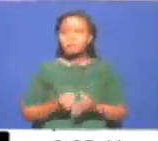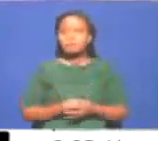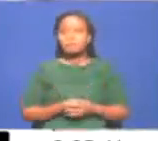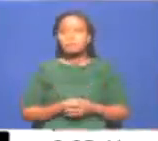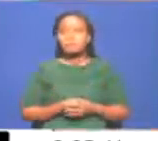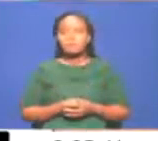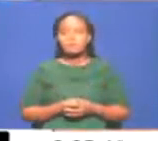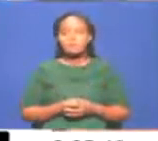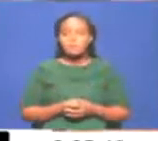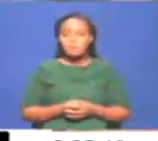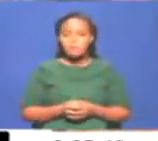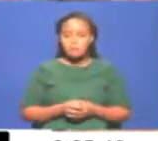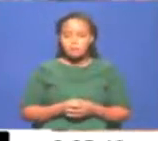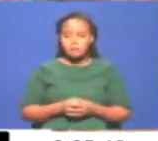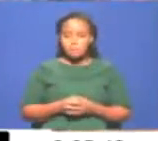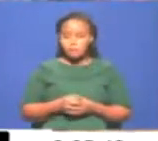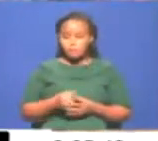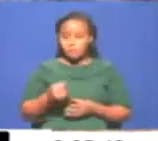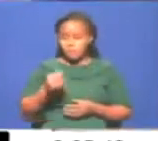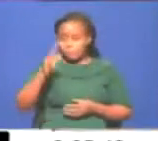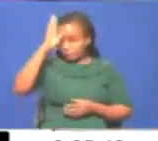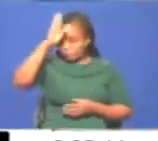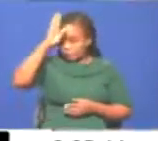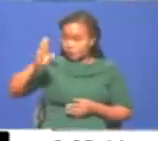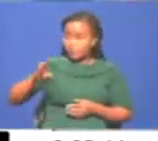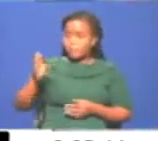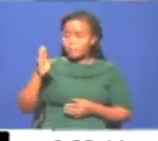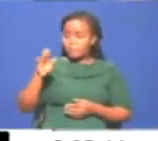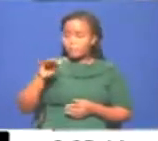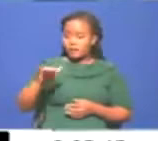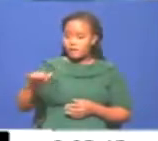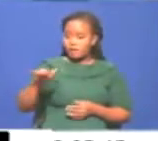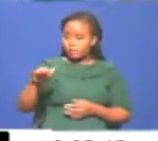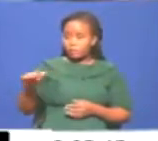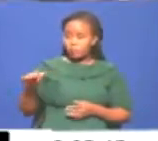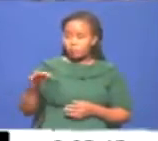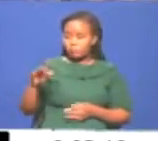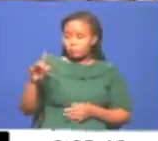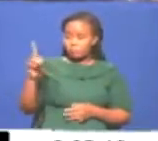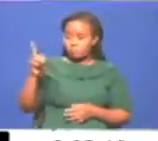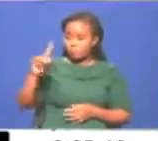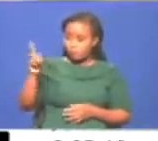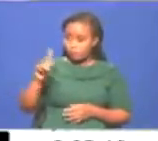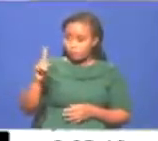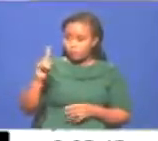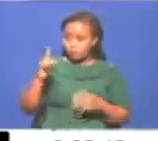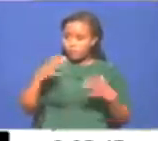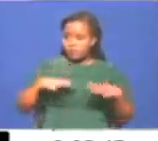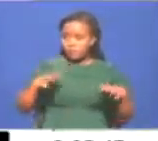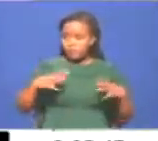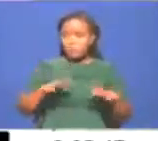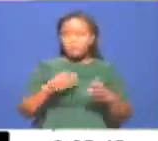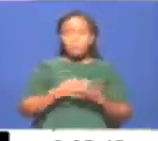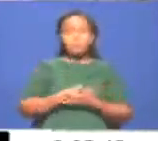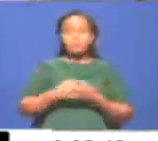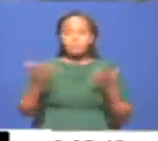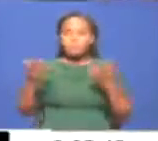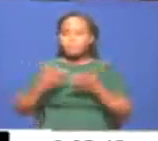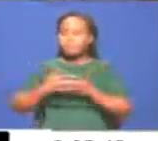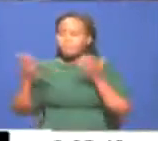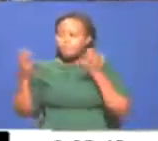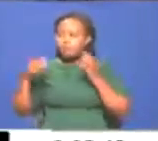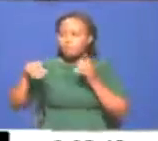Sunday afternoon at the Aga Khan Walk, Nairobi, Kenyans from different walks of life are out and